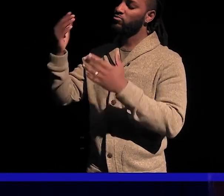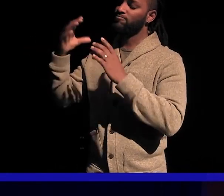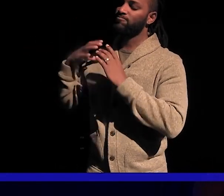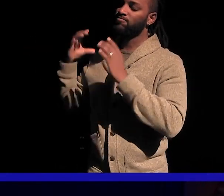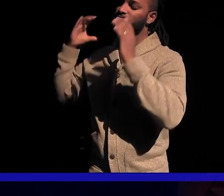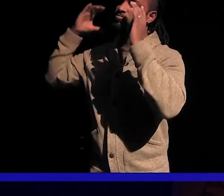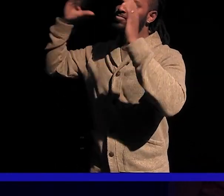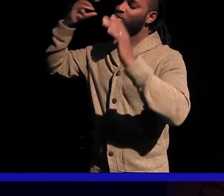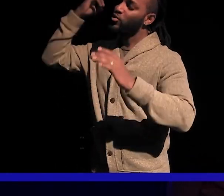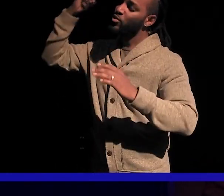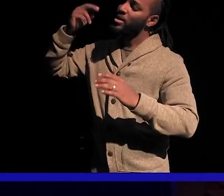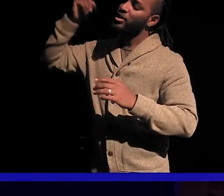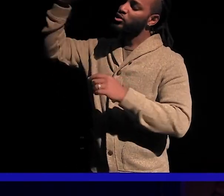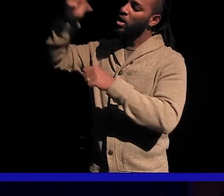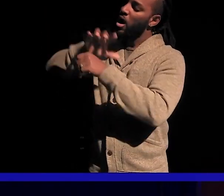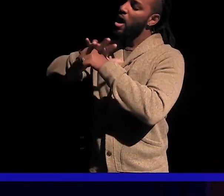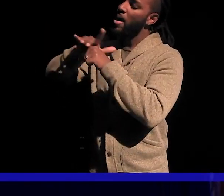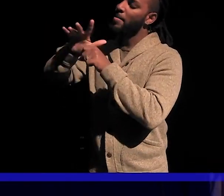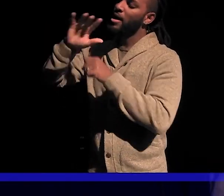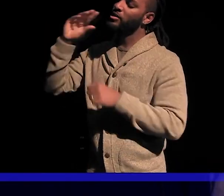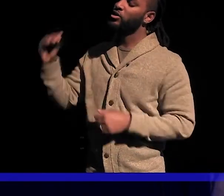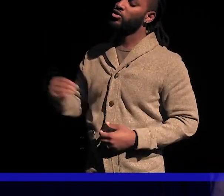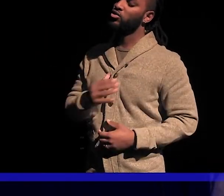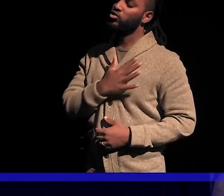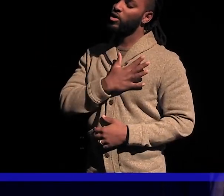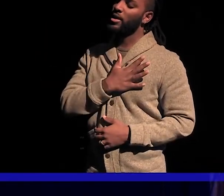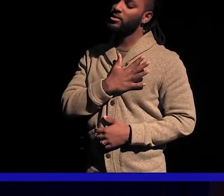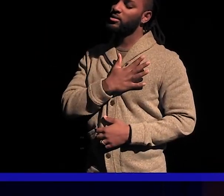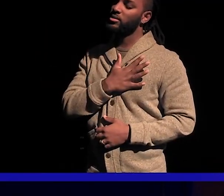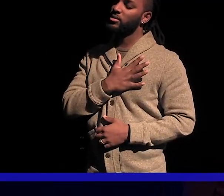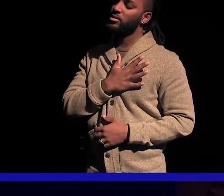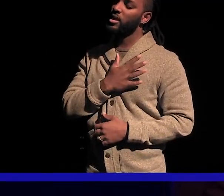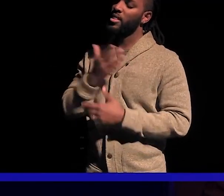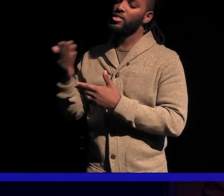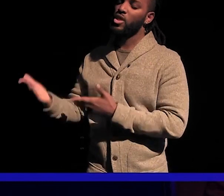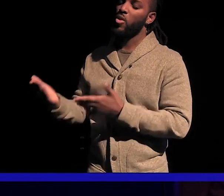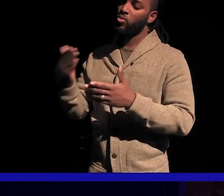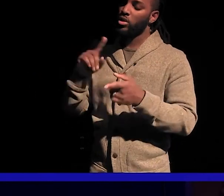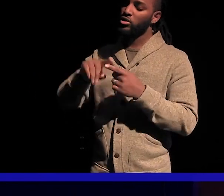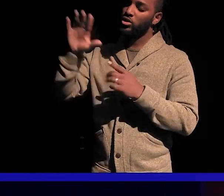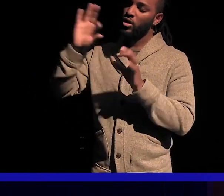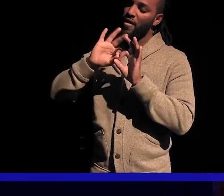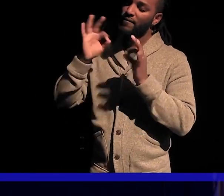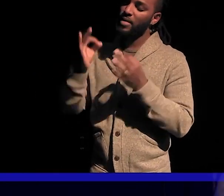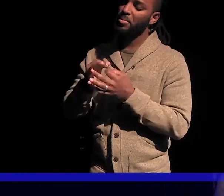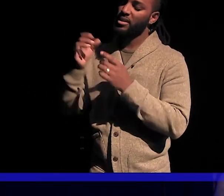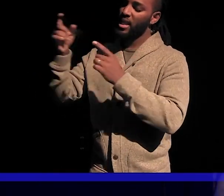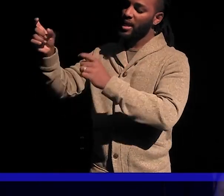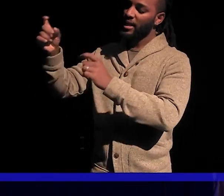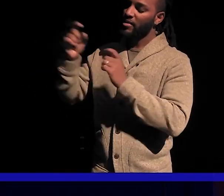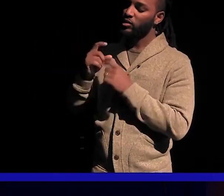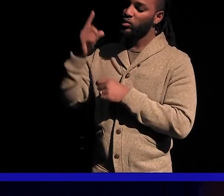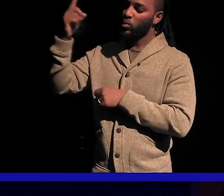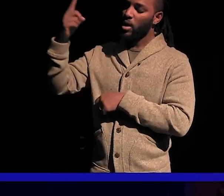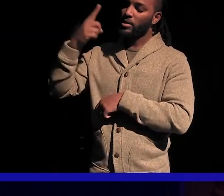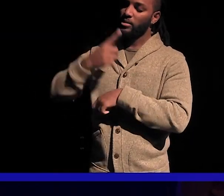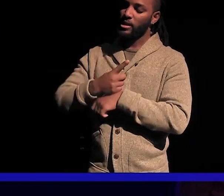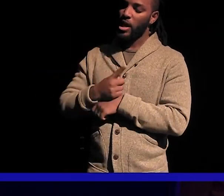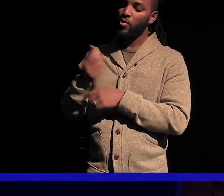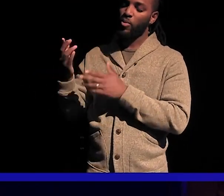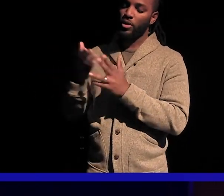your abundant grace that brought us, Father God, into your family, that gifted us, and that one day will take us to